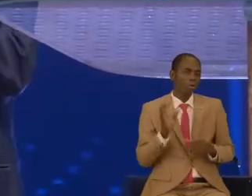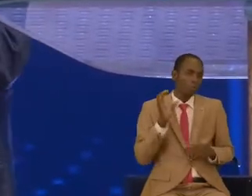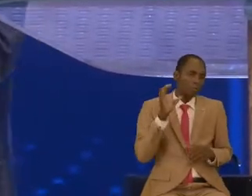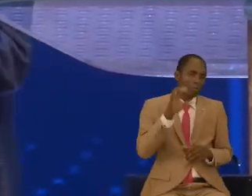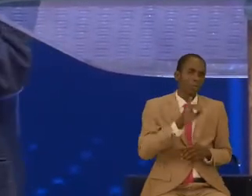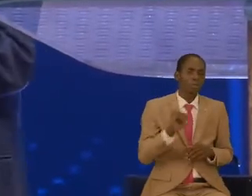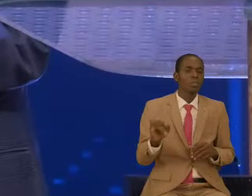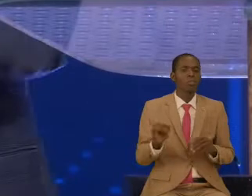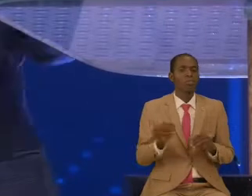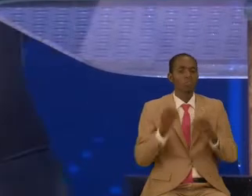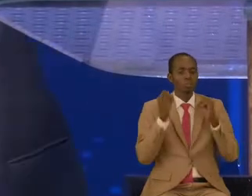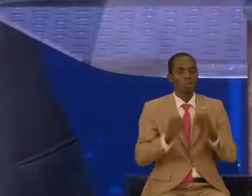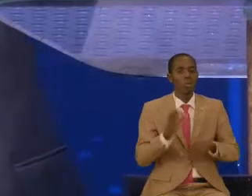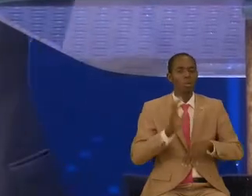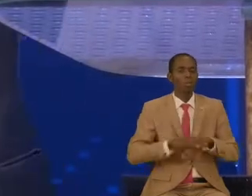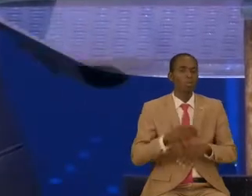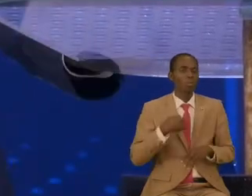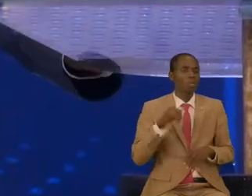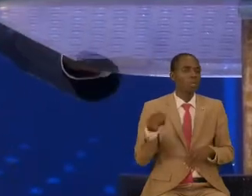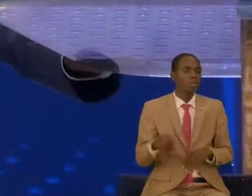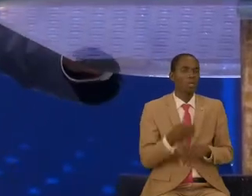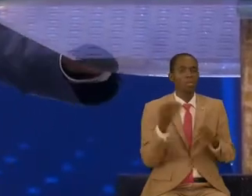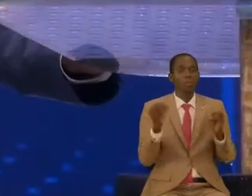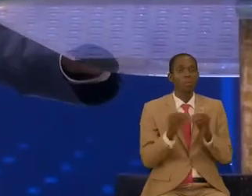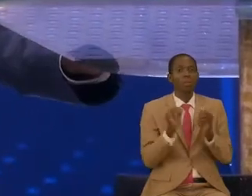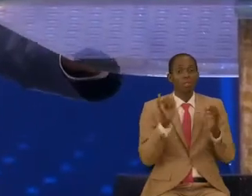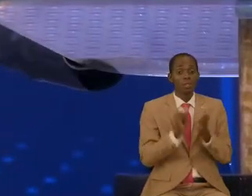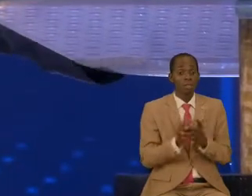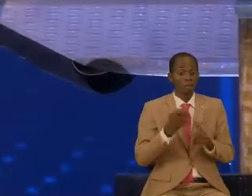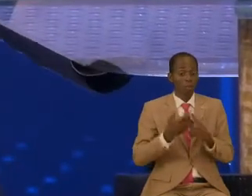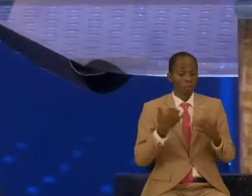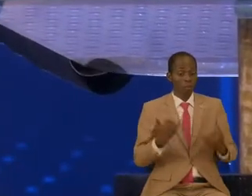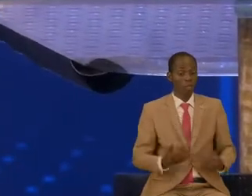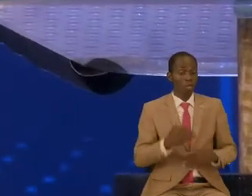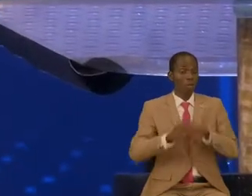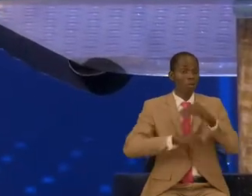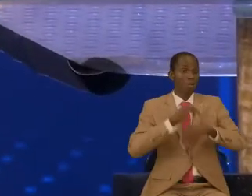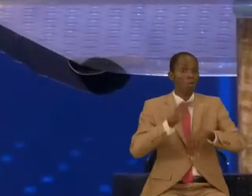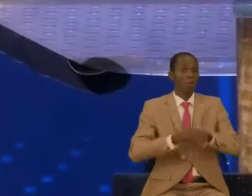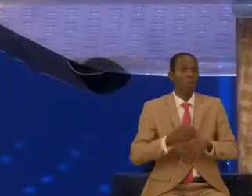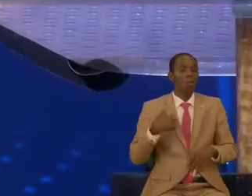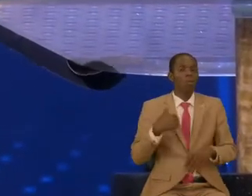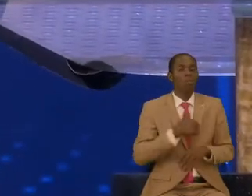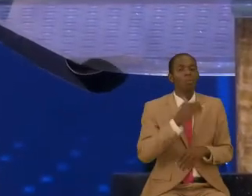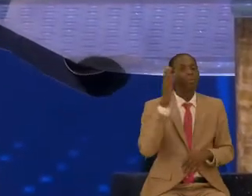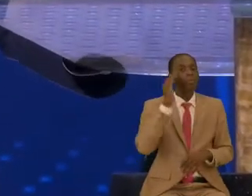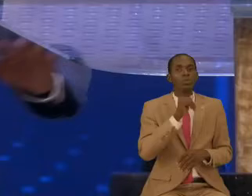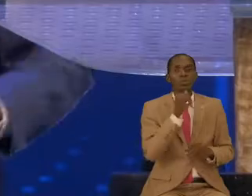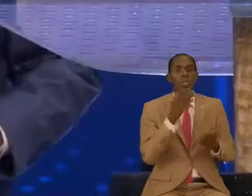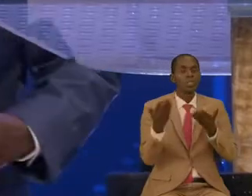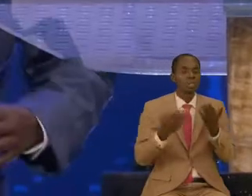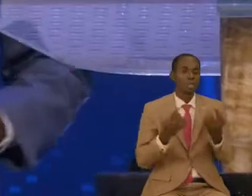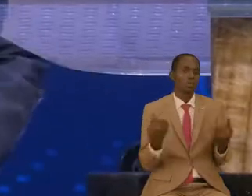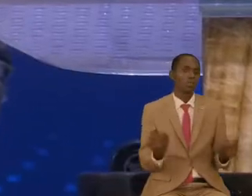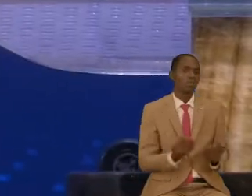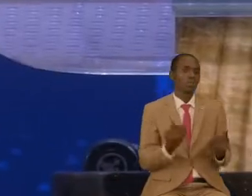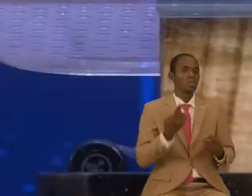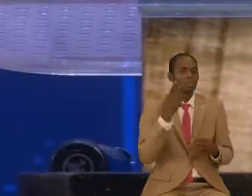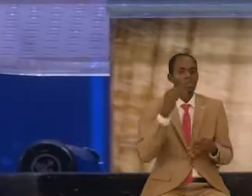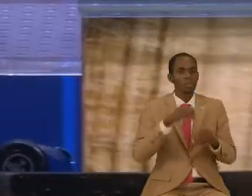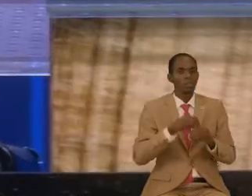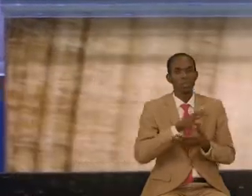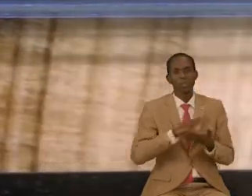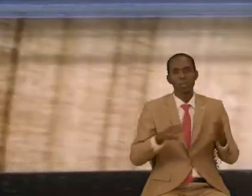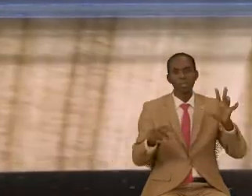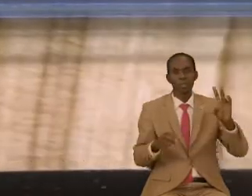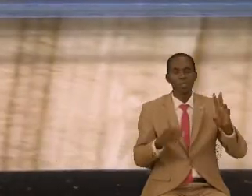force over me anymore, that henceforth we should not serve sin. Look at verse 7.